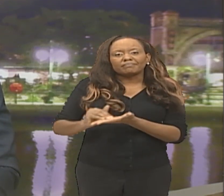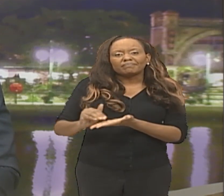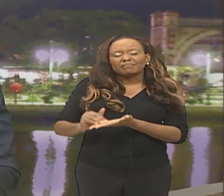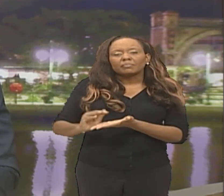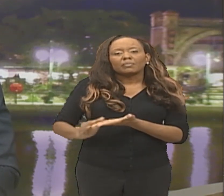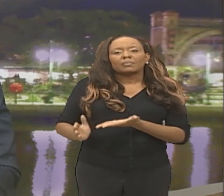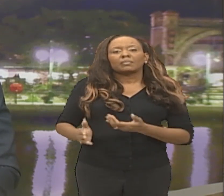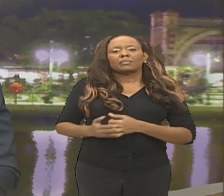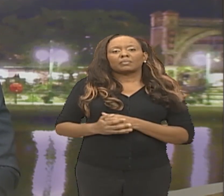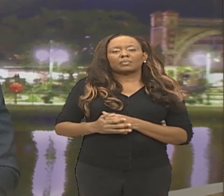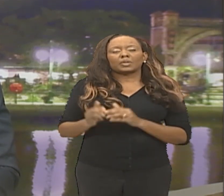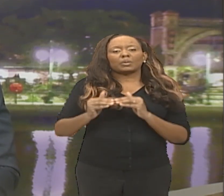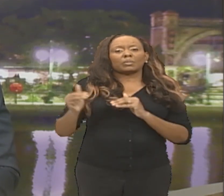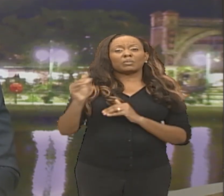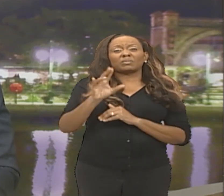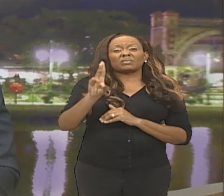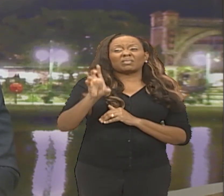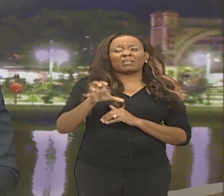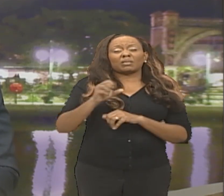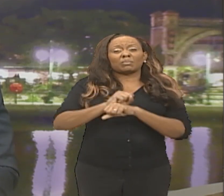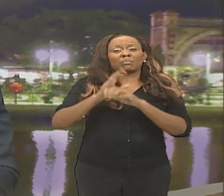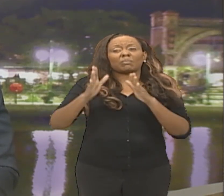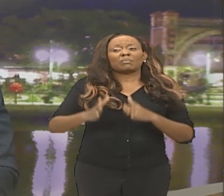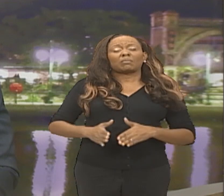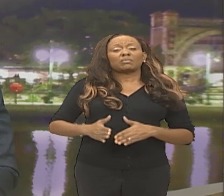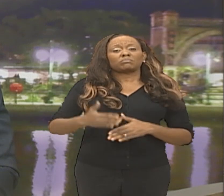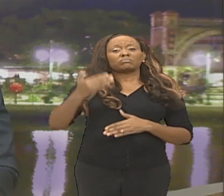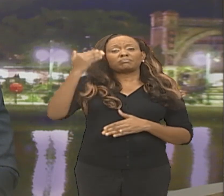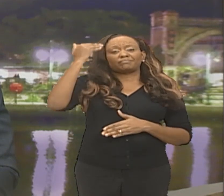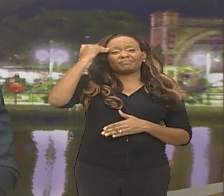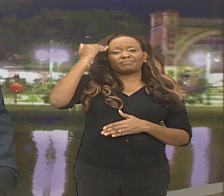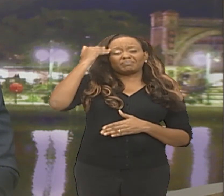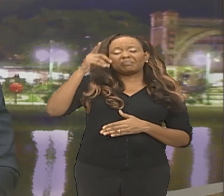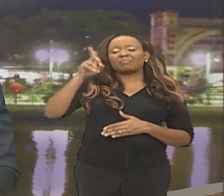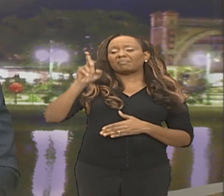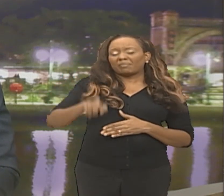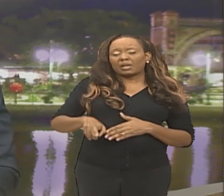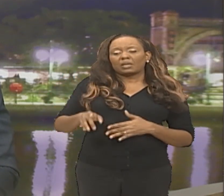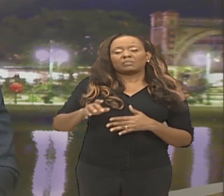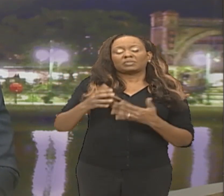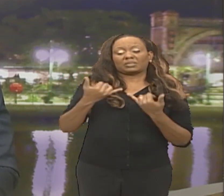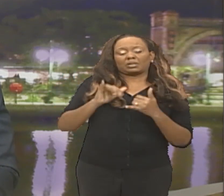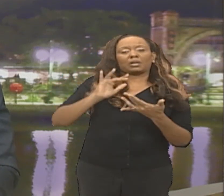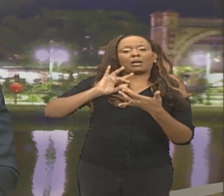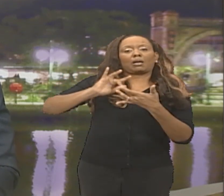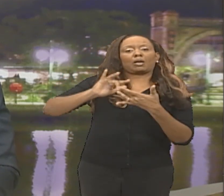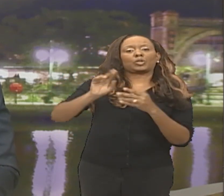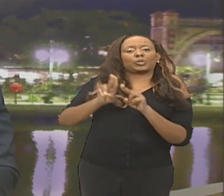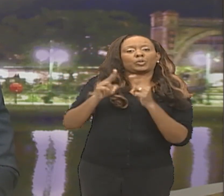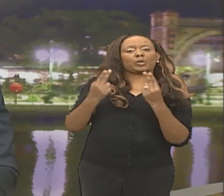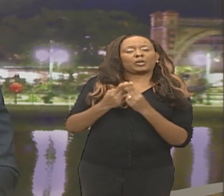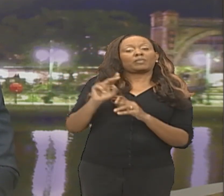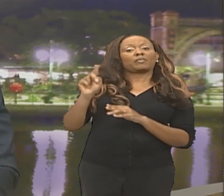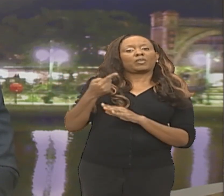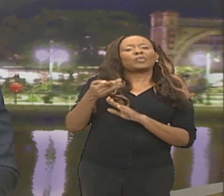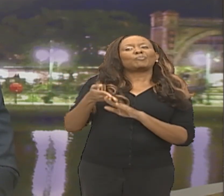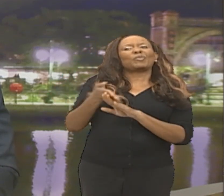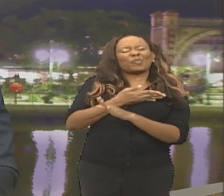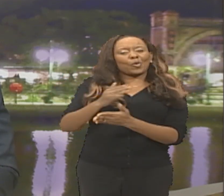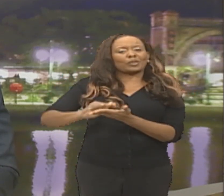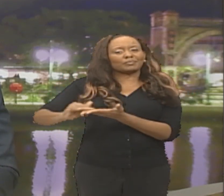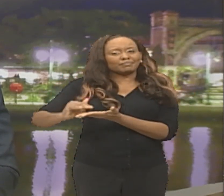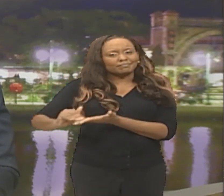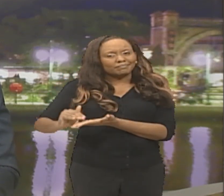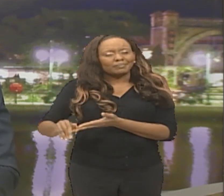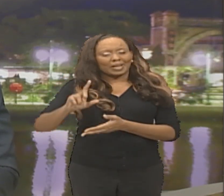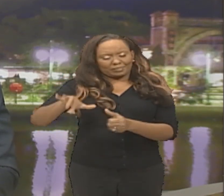700 employees that they are mindful that the restructuring exercise must be done in consultation with the union in compliance with the Employment